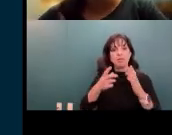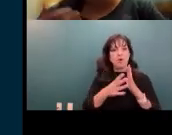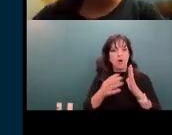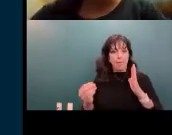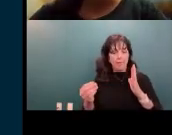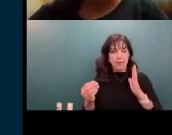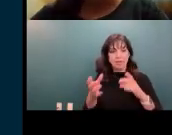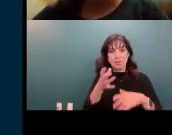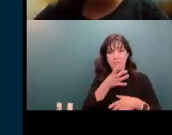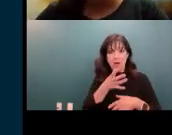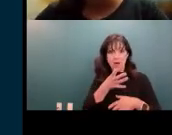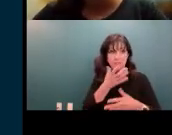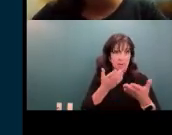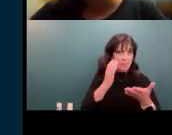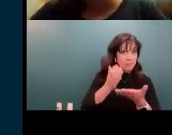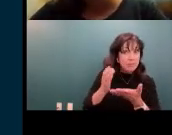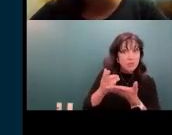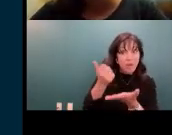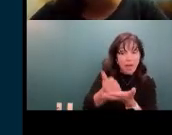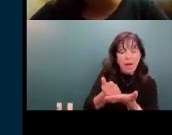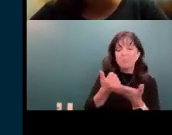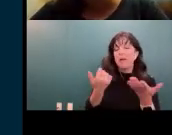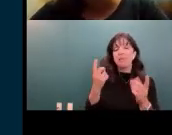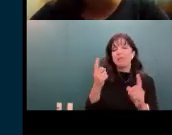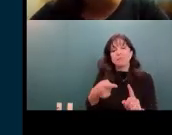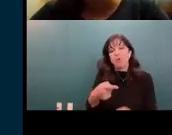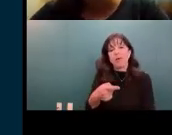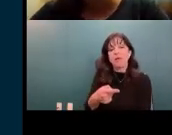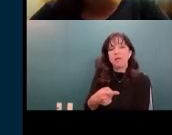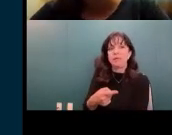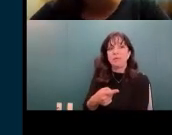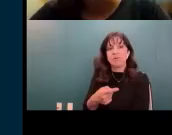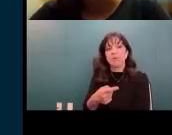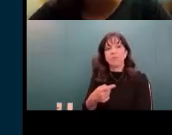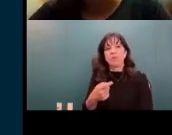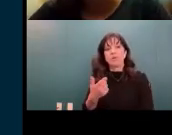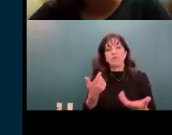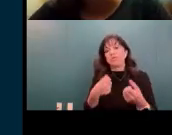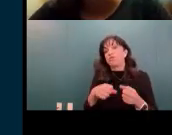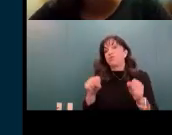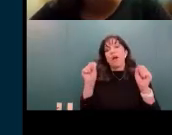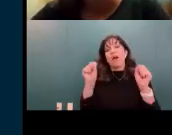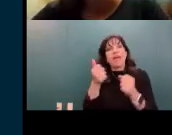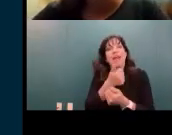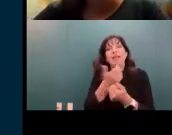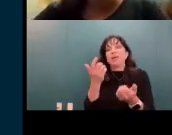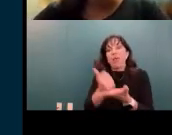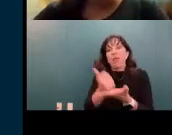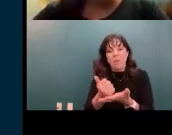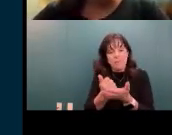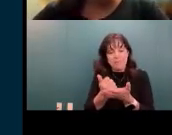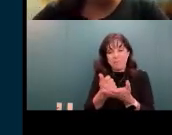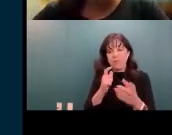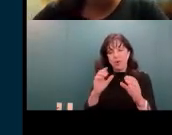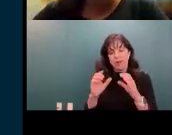mom's like, maybe pictures will help. But at this point, we're just kind of trying anything that'll help him communicate,